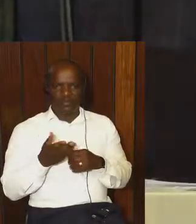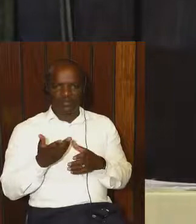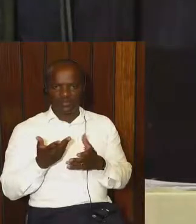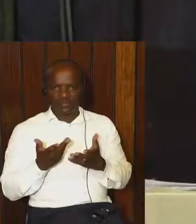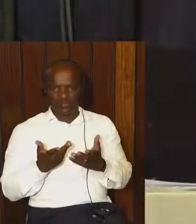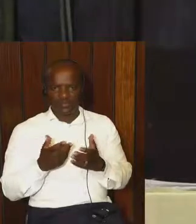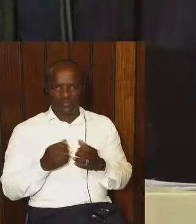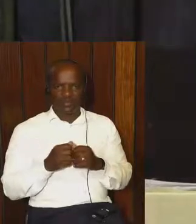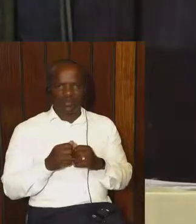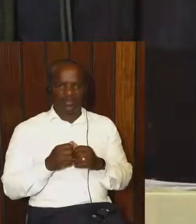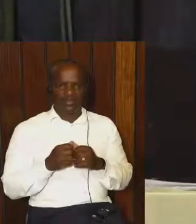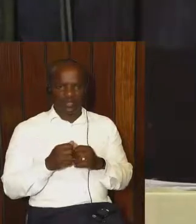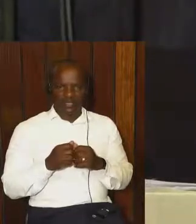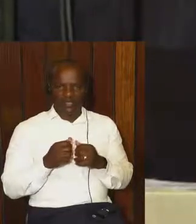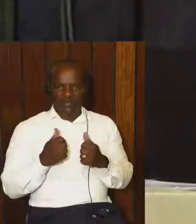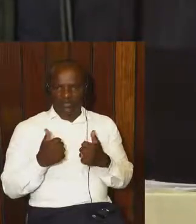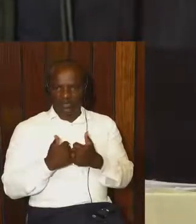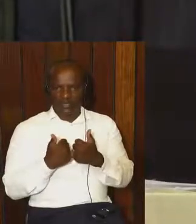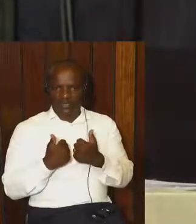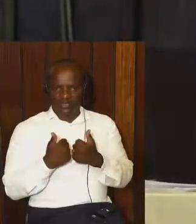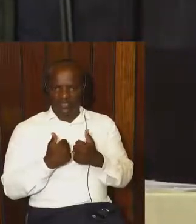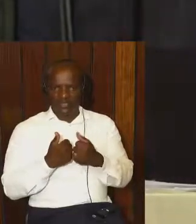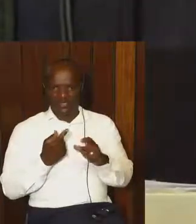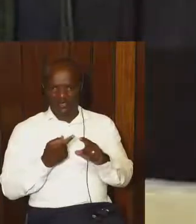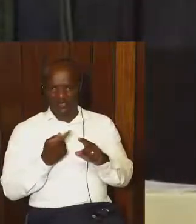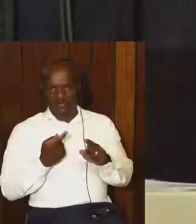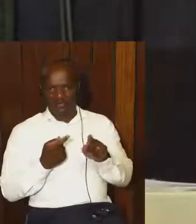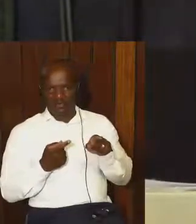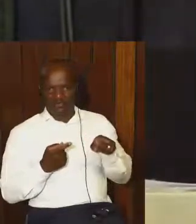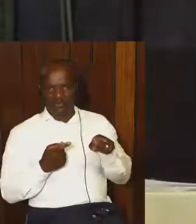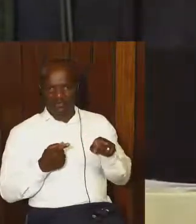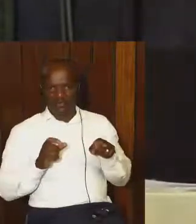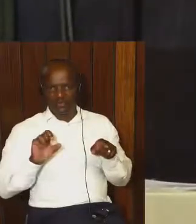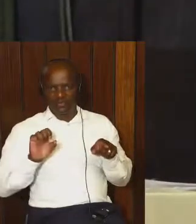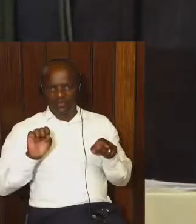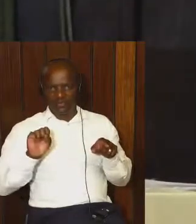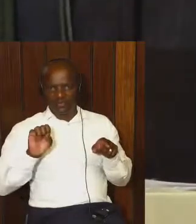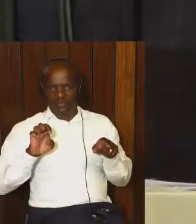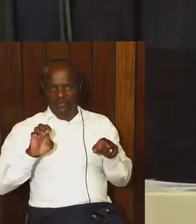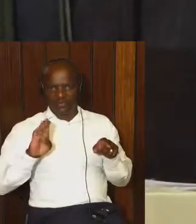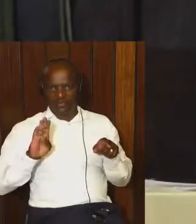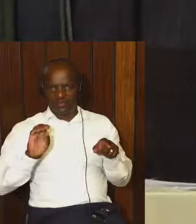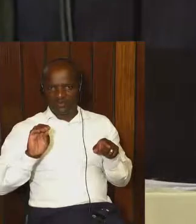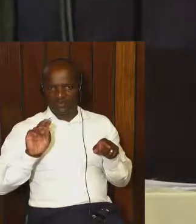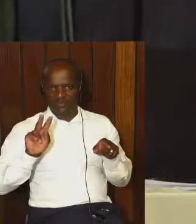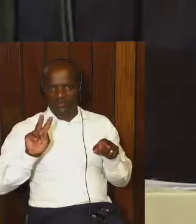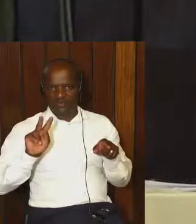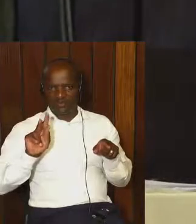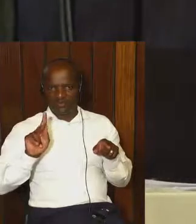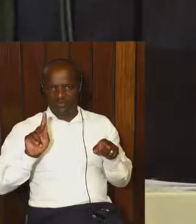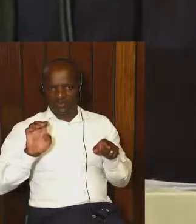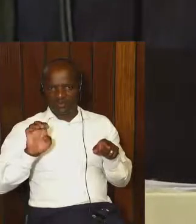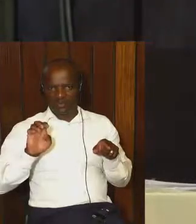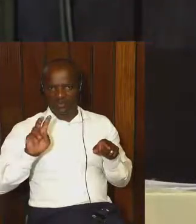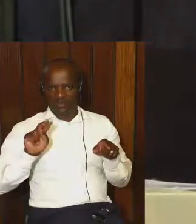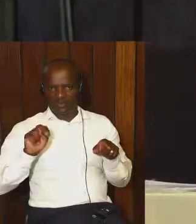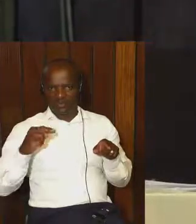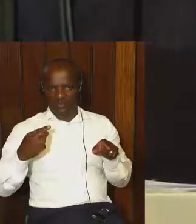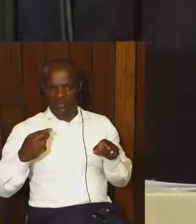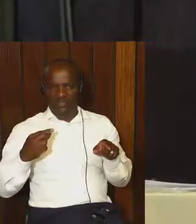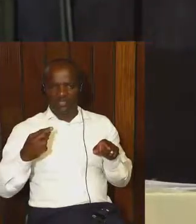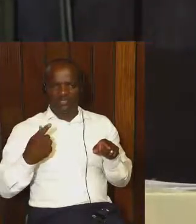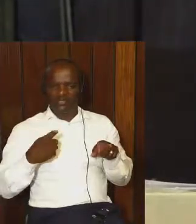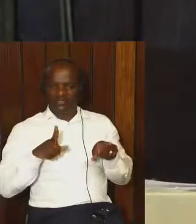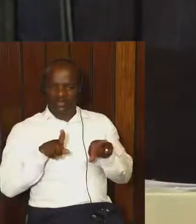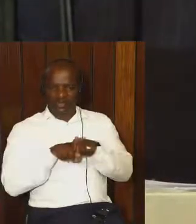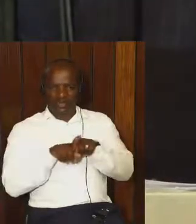geological challenges that were there at Sebokeng, they were by and large approved by the same PSP. So I just want to get a sense, and at the